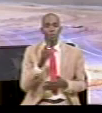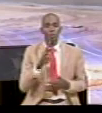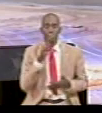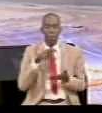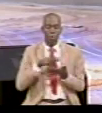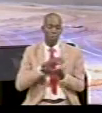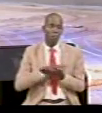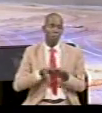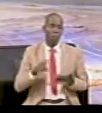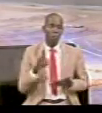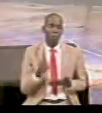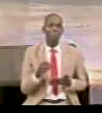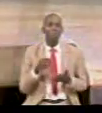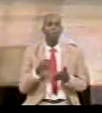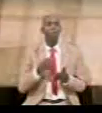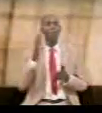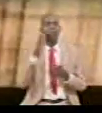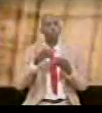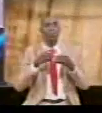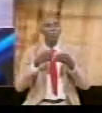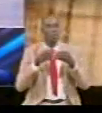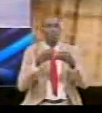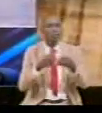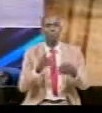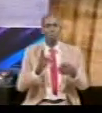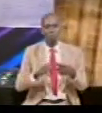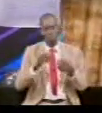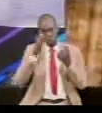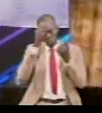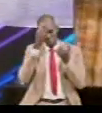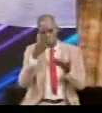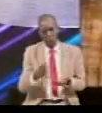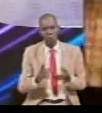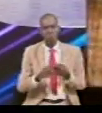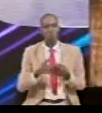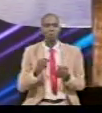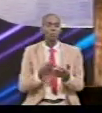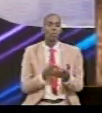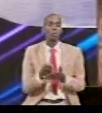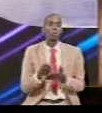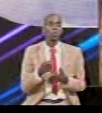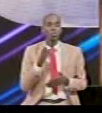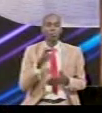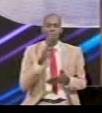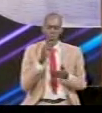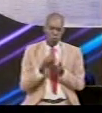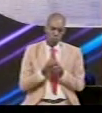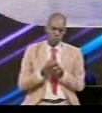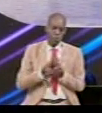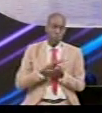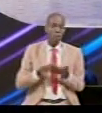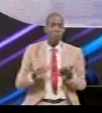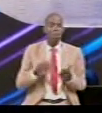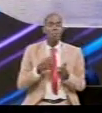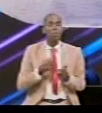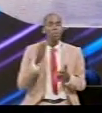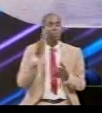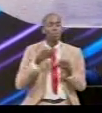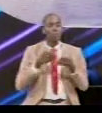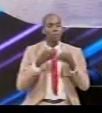purified, it will lead to obedience to the truth. You're purged, it will lead